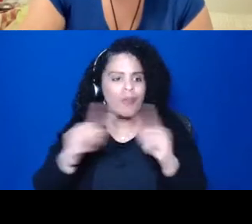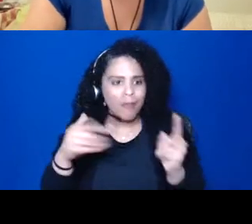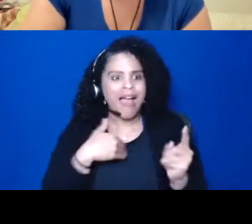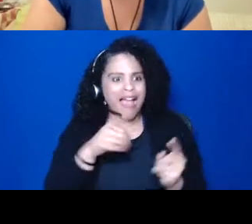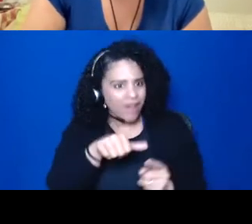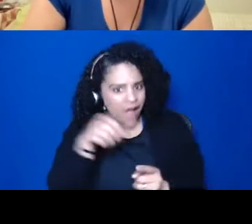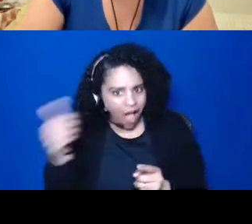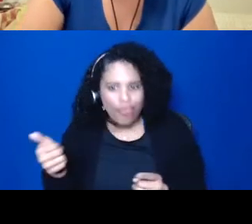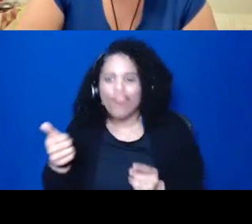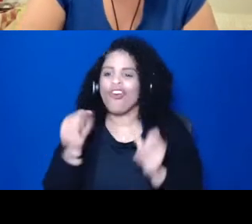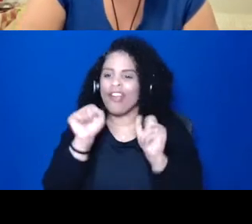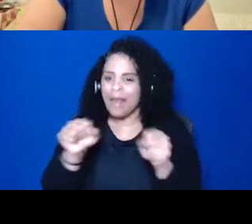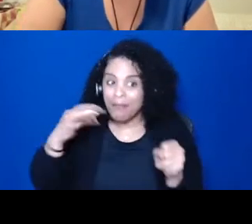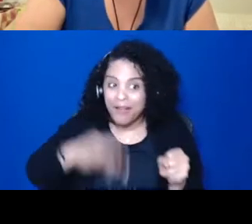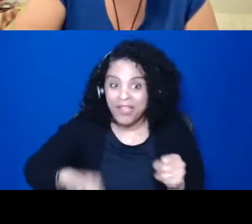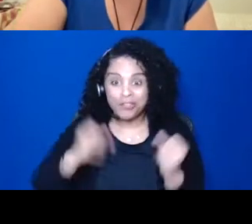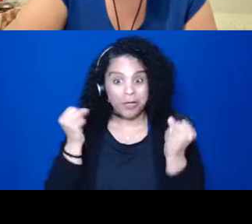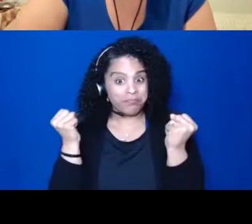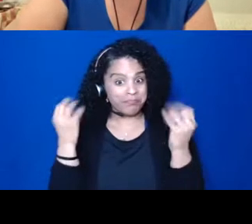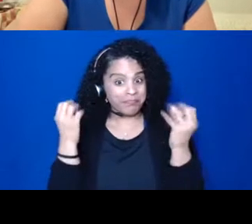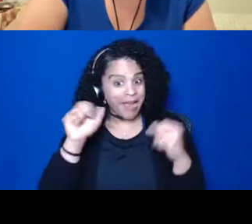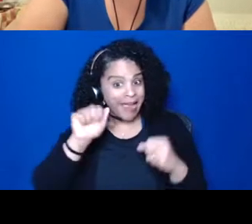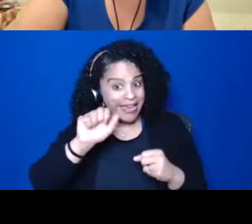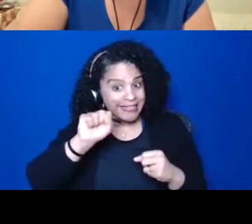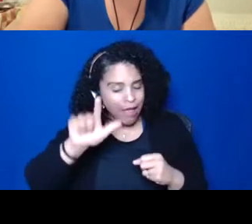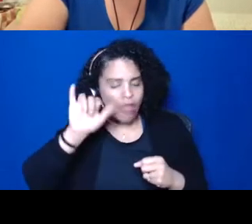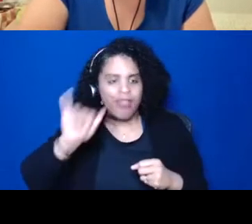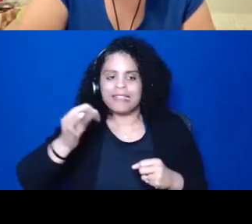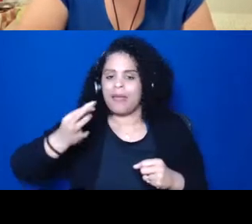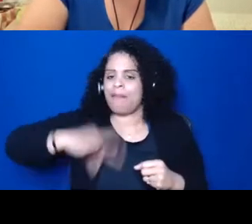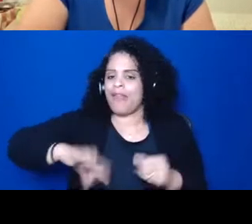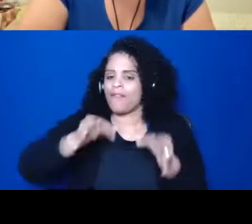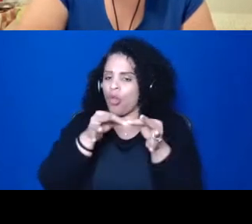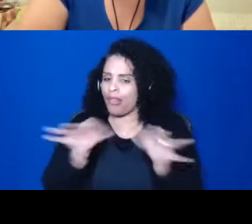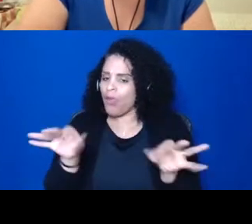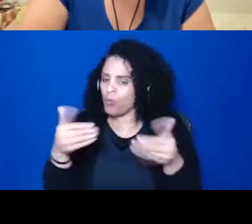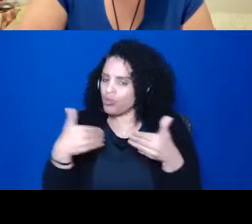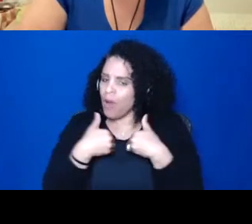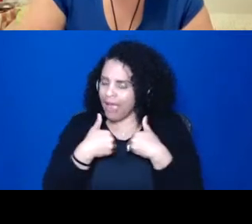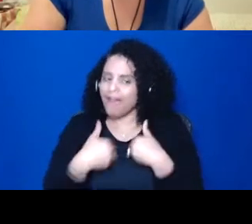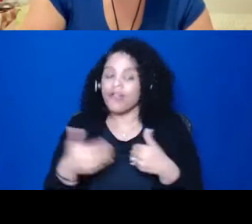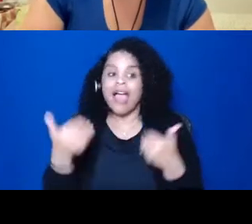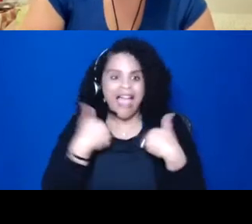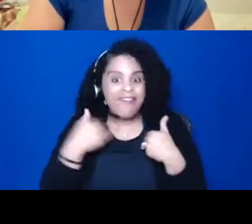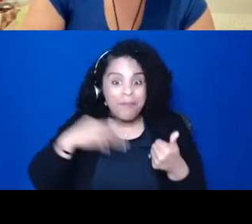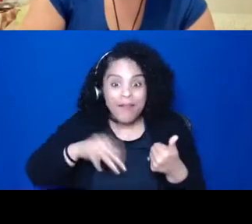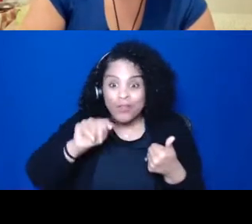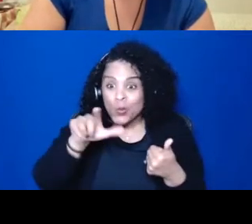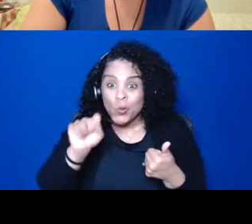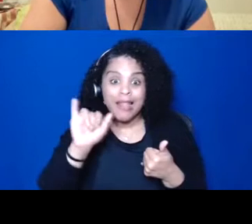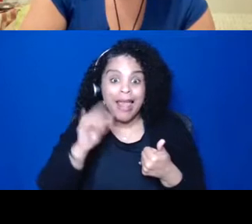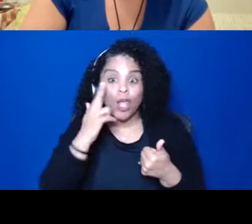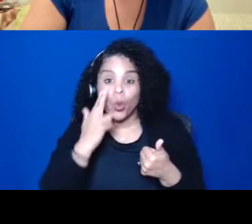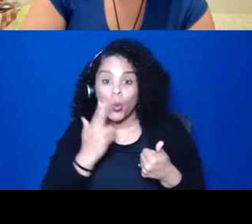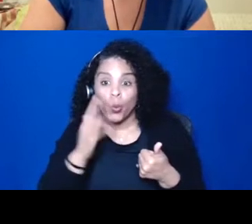that can be beneficial. ASL is also a beneficial language to have. There are also beneficial tools like cued speech,